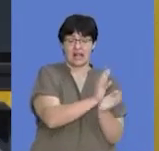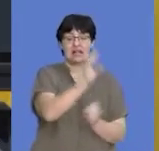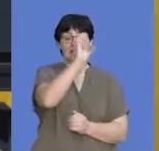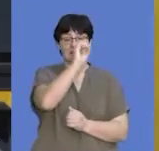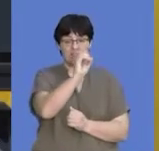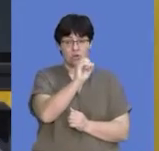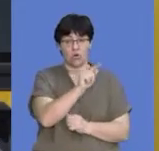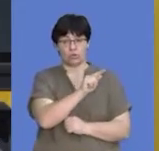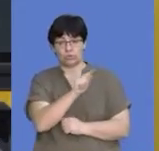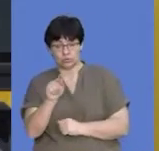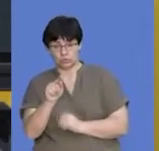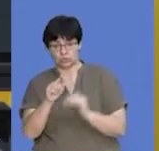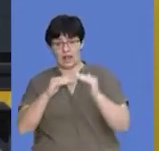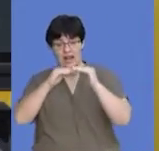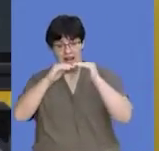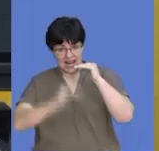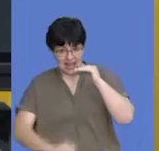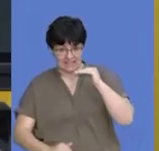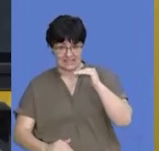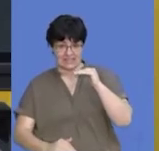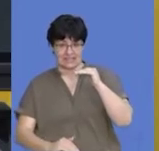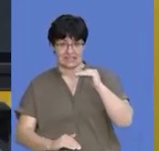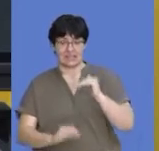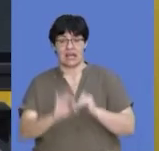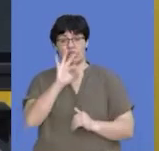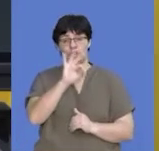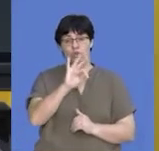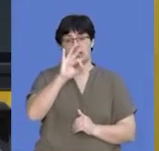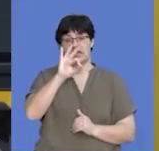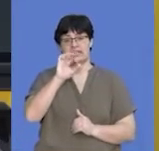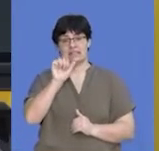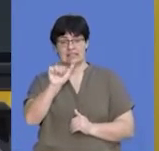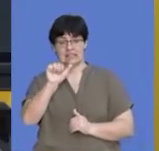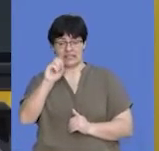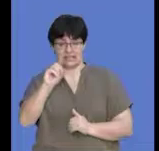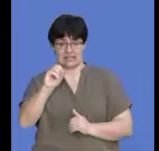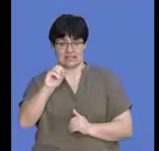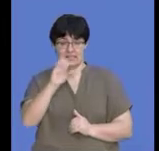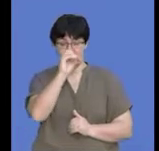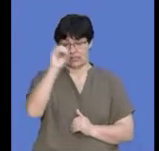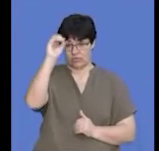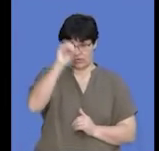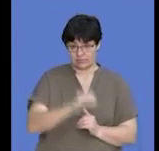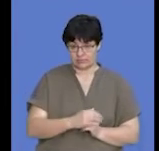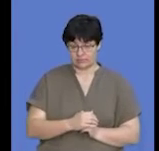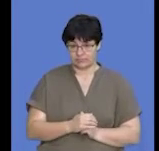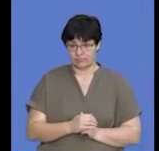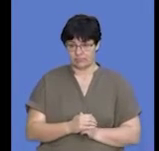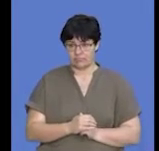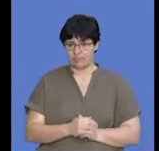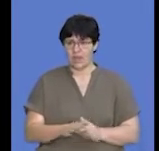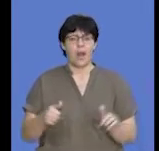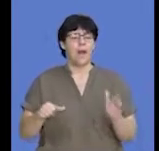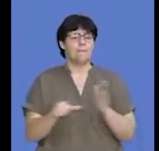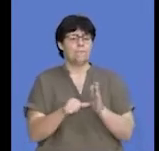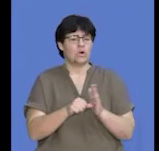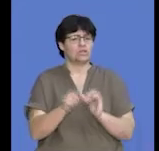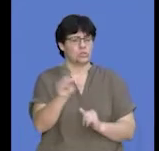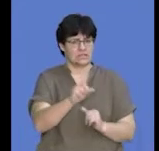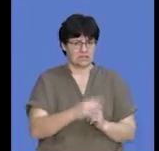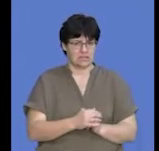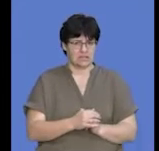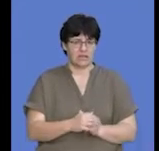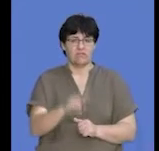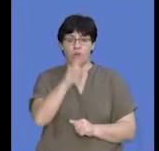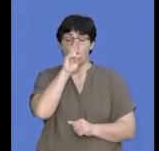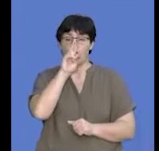degrees and less than 360 degrees. So the following is important. When we're